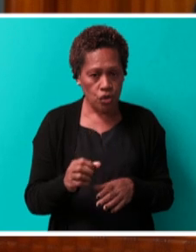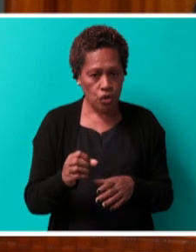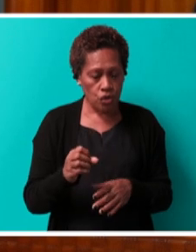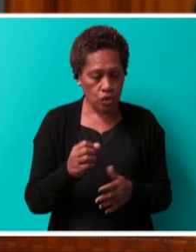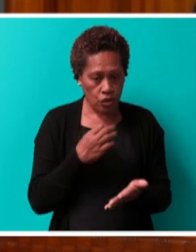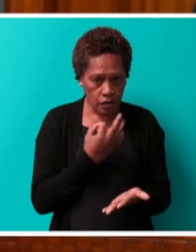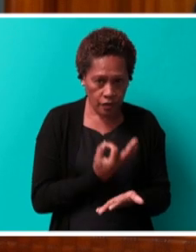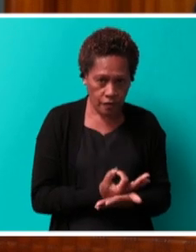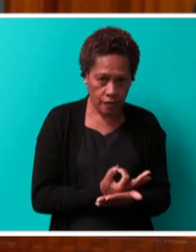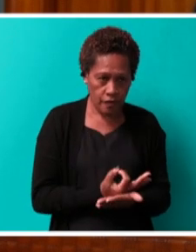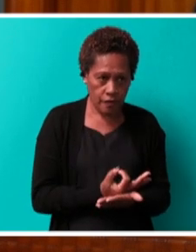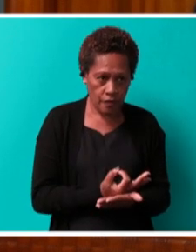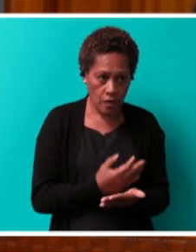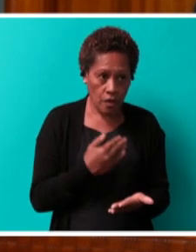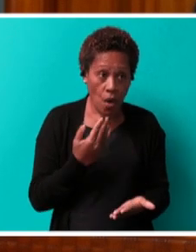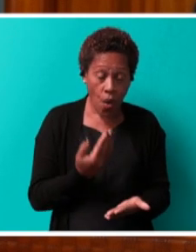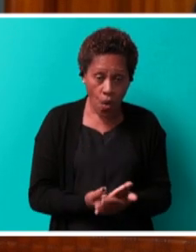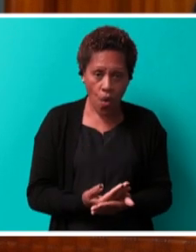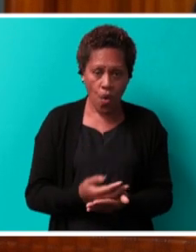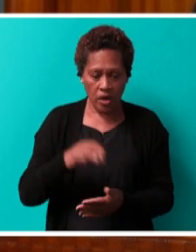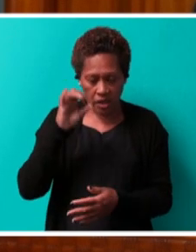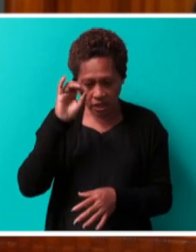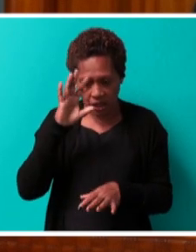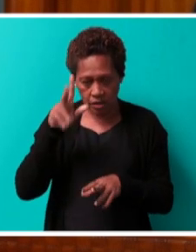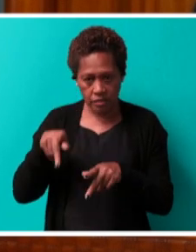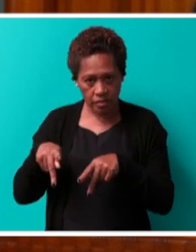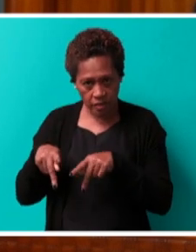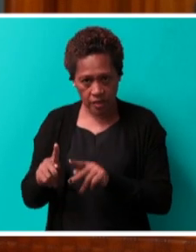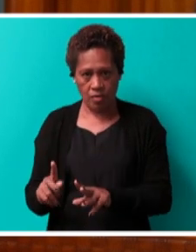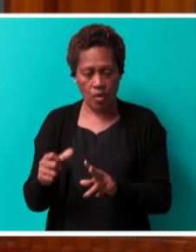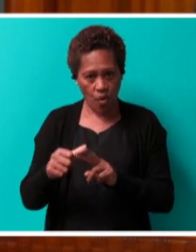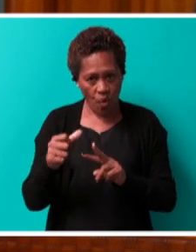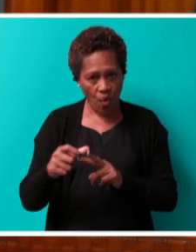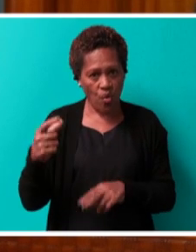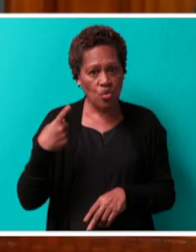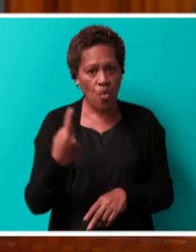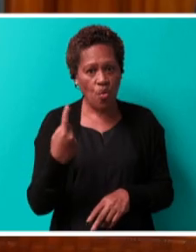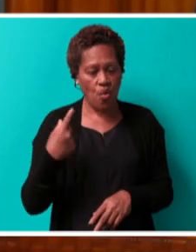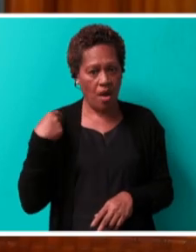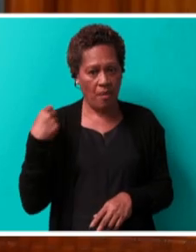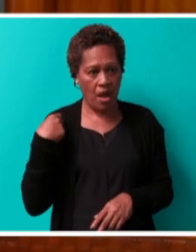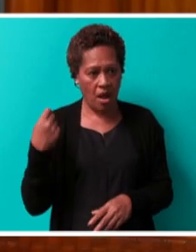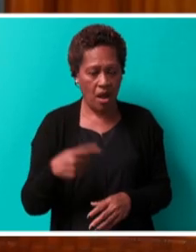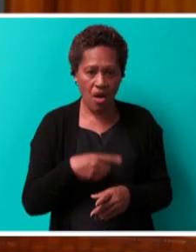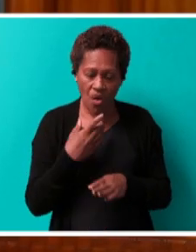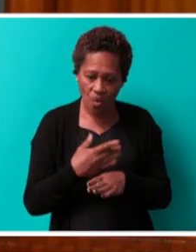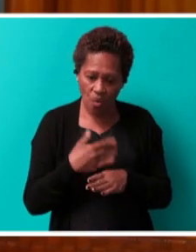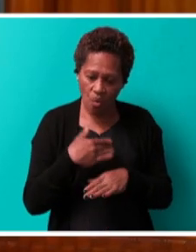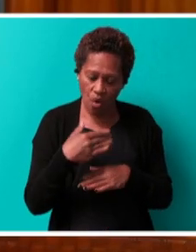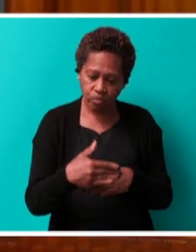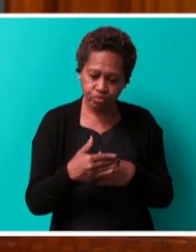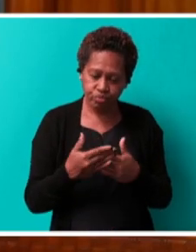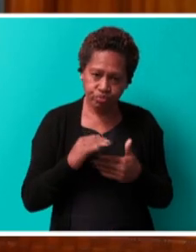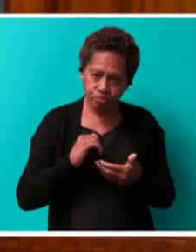fees on taxi permit holders and applicants. We are working closely with LTA, the Ministry of Local Government,